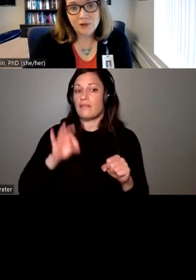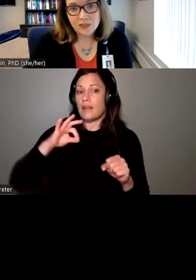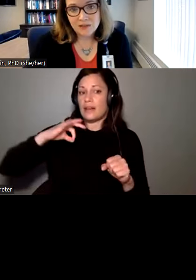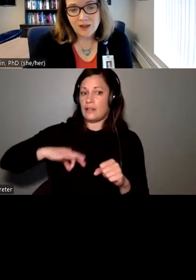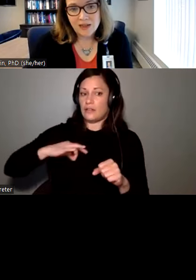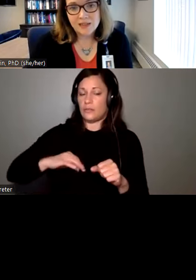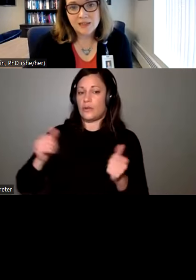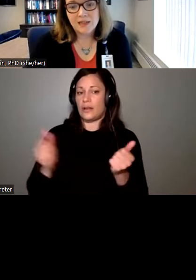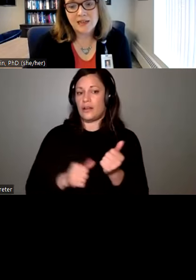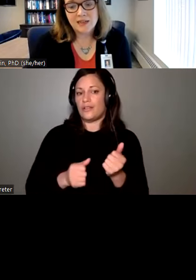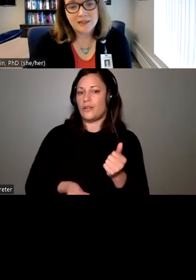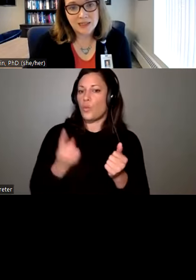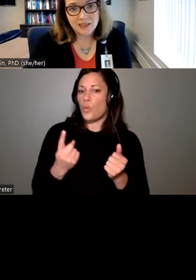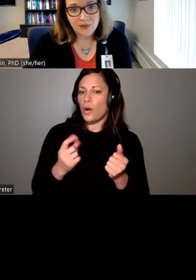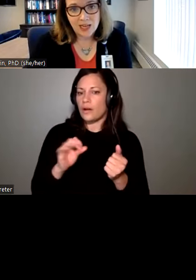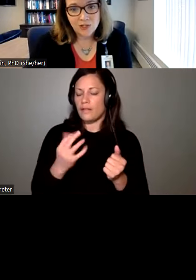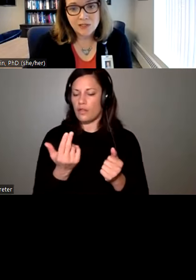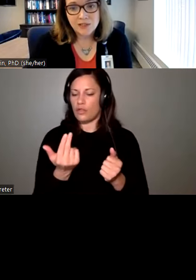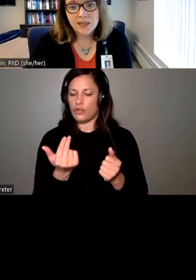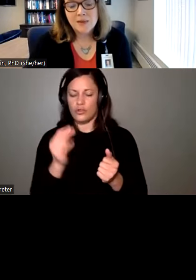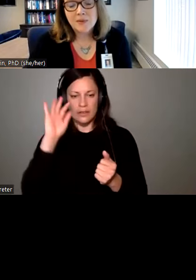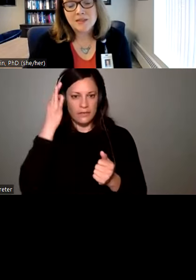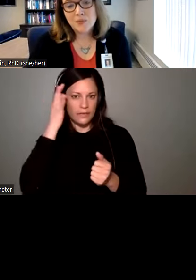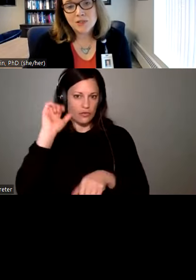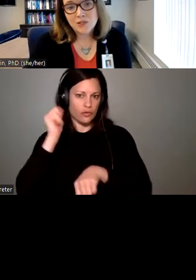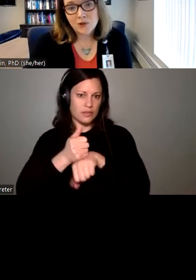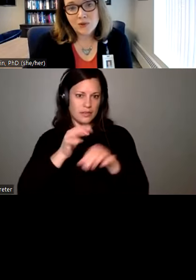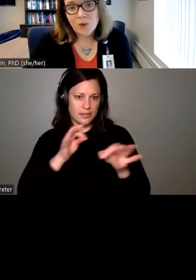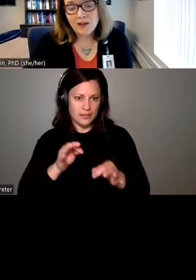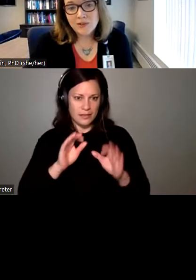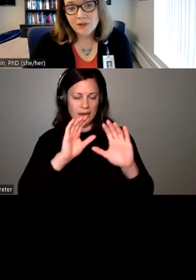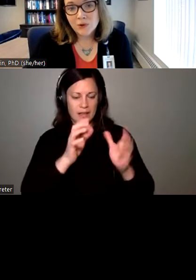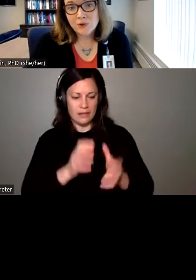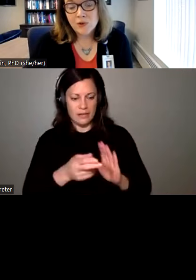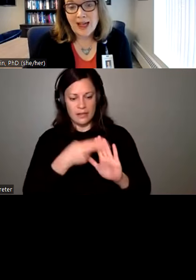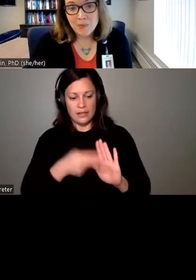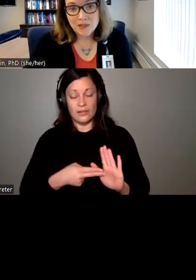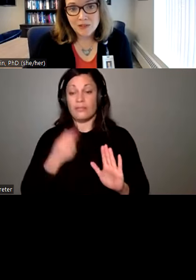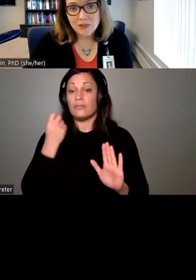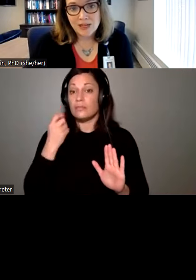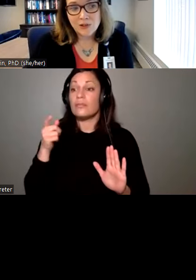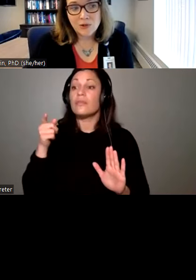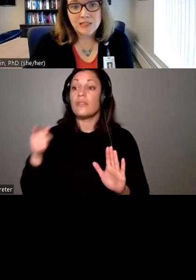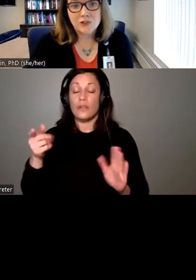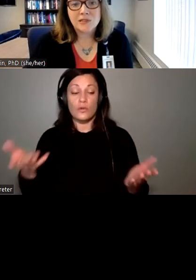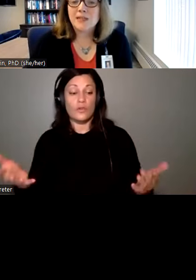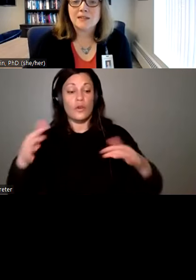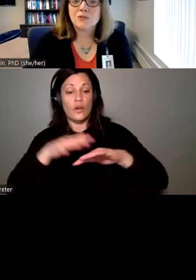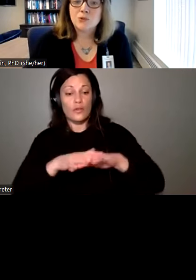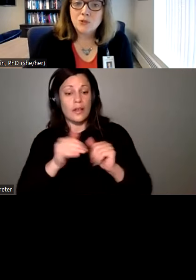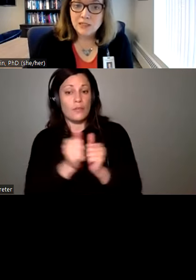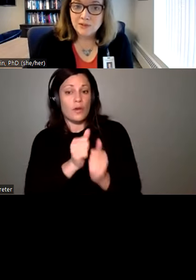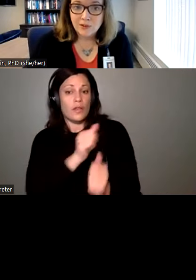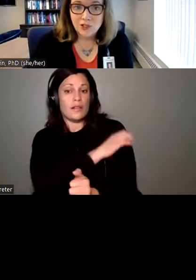13 federally defined diagnostic classifications, but it's important to note that while those overlap with clinical diagnoses, just because